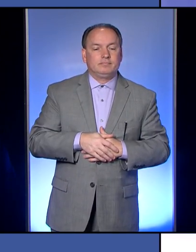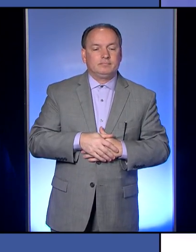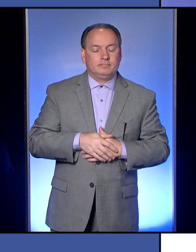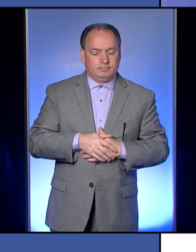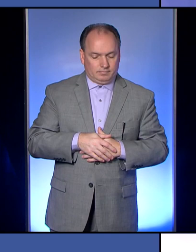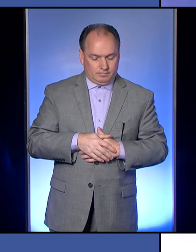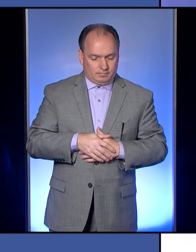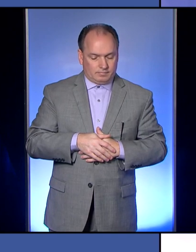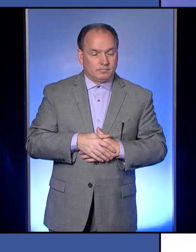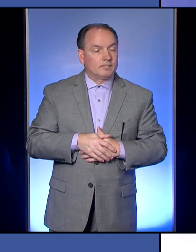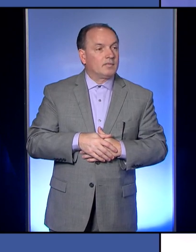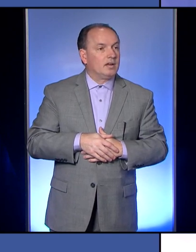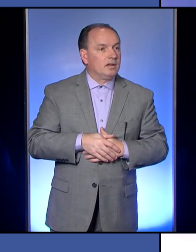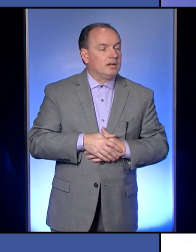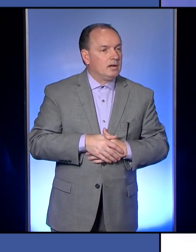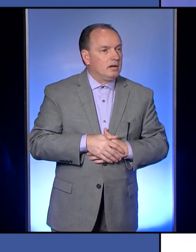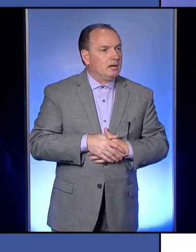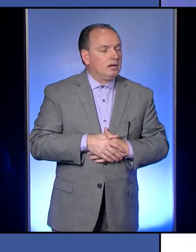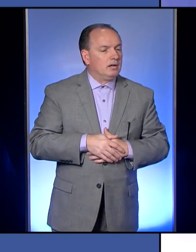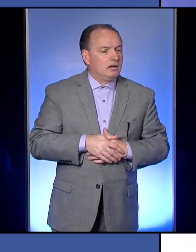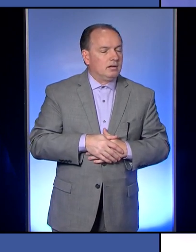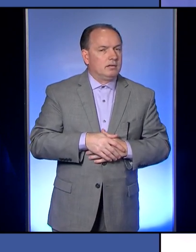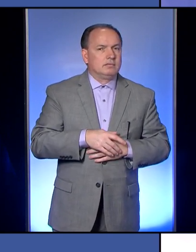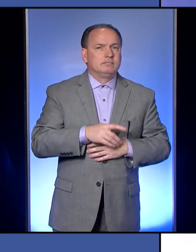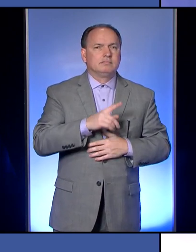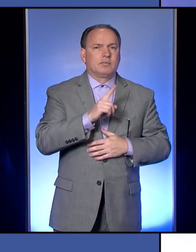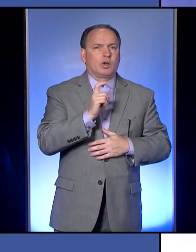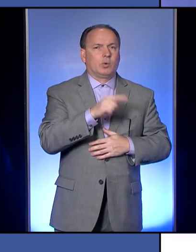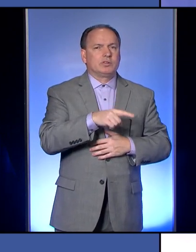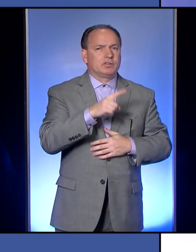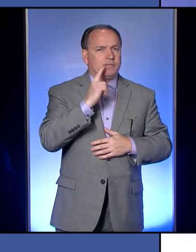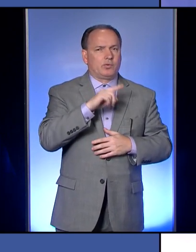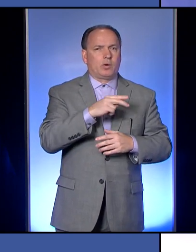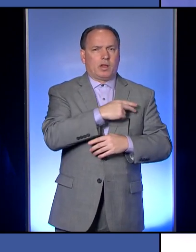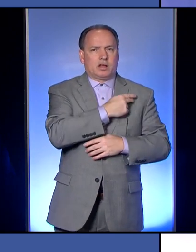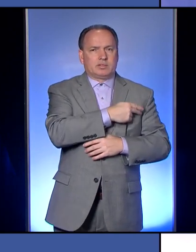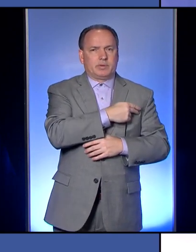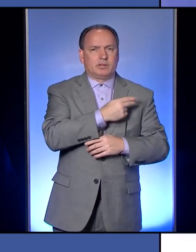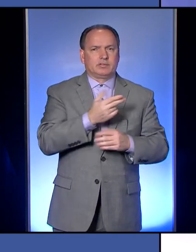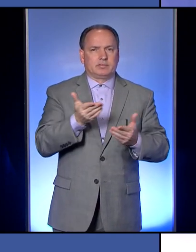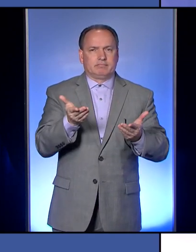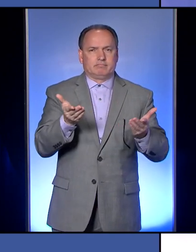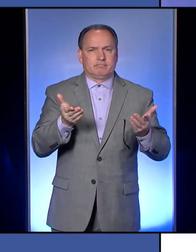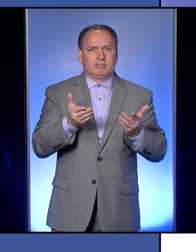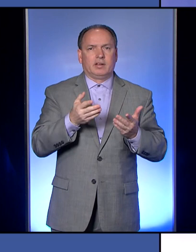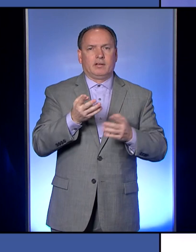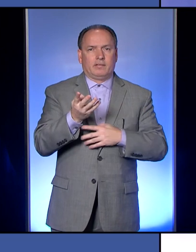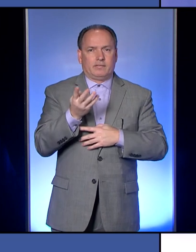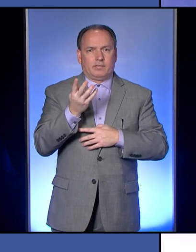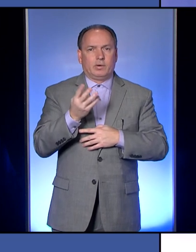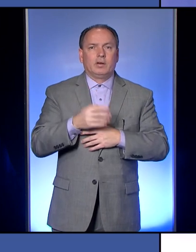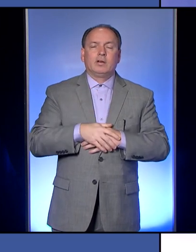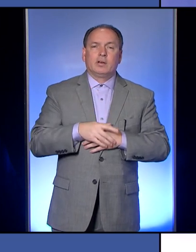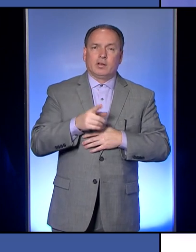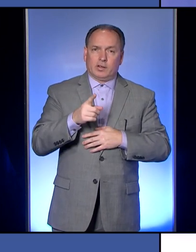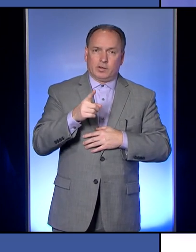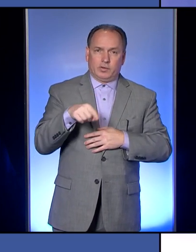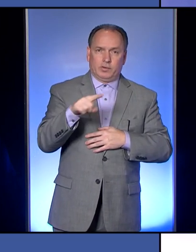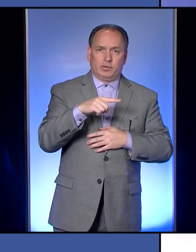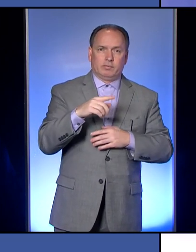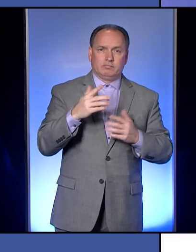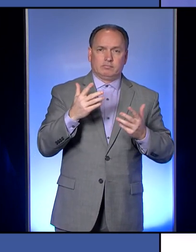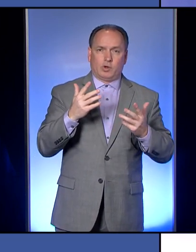Yeah. So this would be for the health providers. Do we have you guys been contacted yet